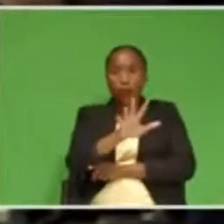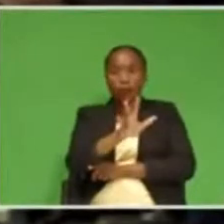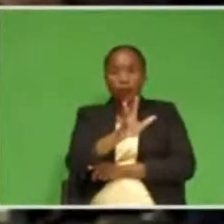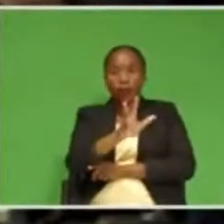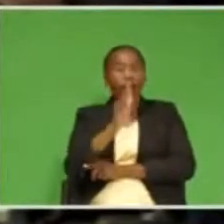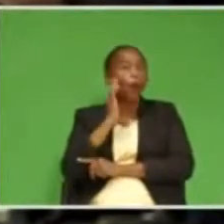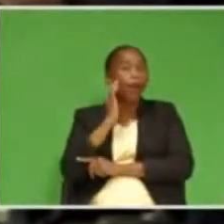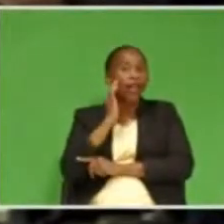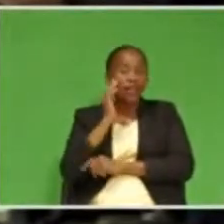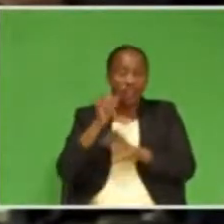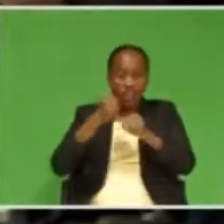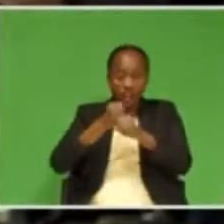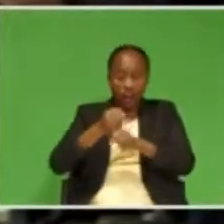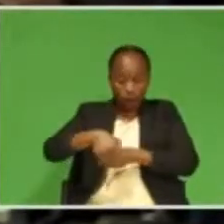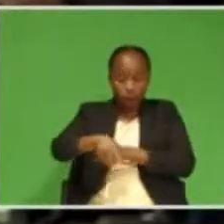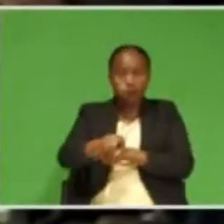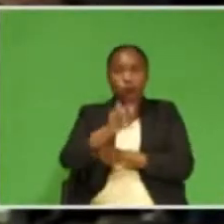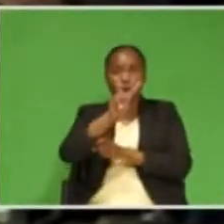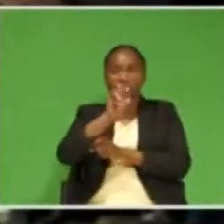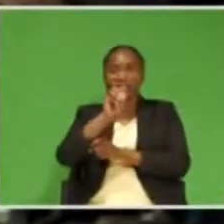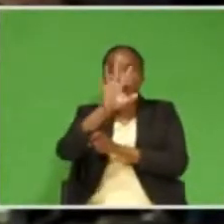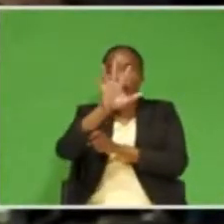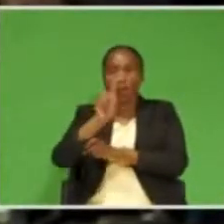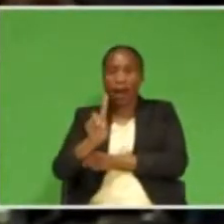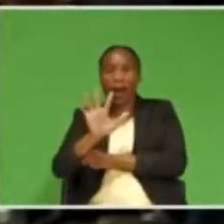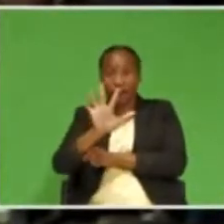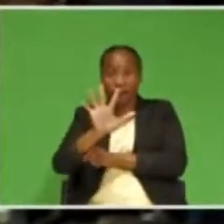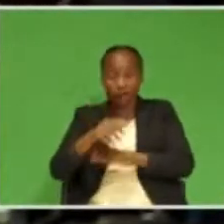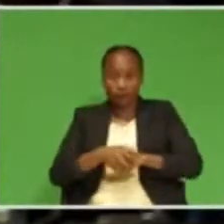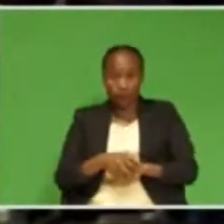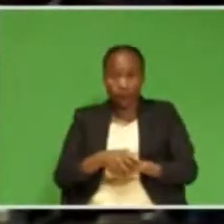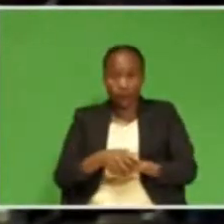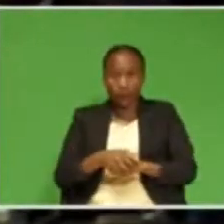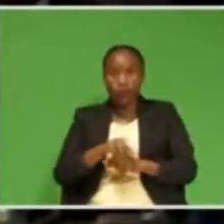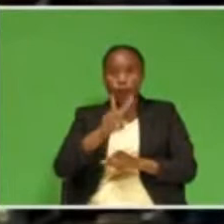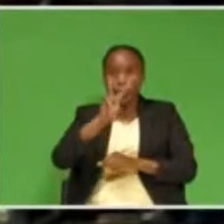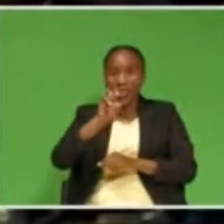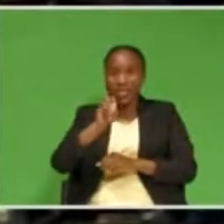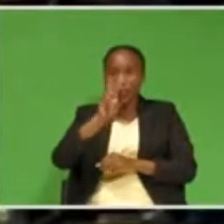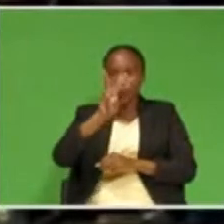in 2025. This year, South Africa